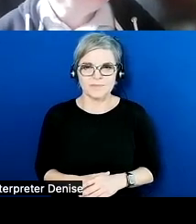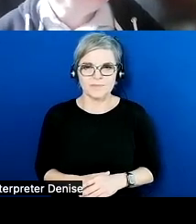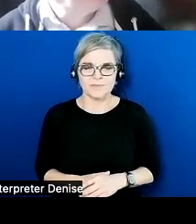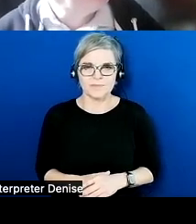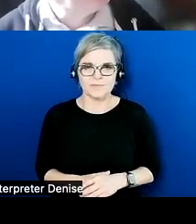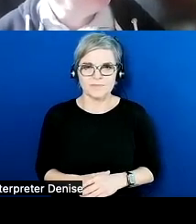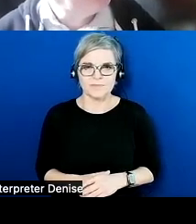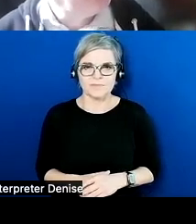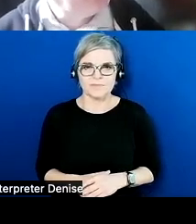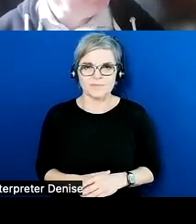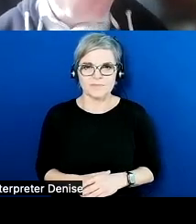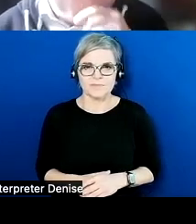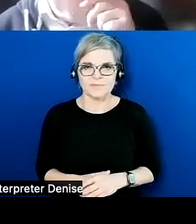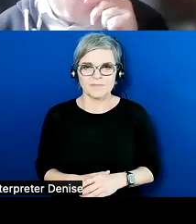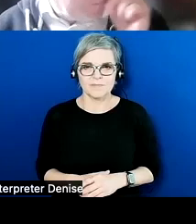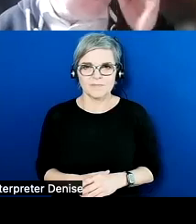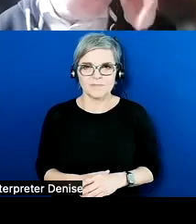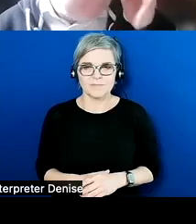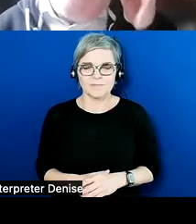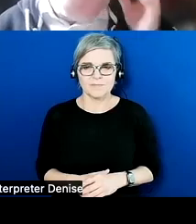Og den vei, ja. Å.